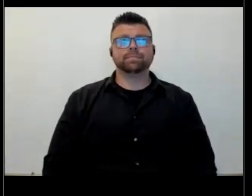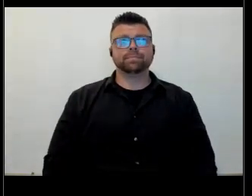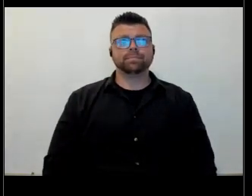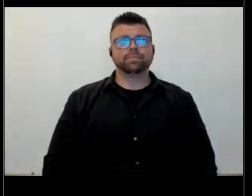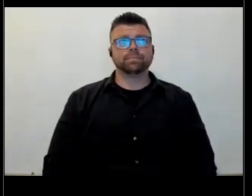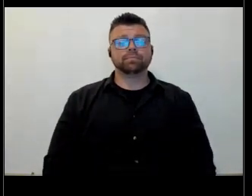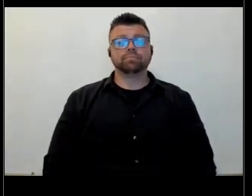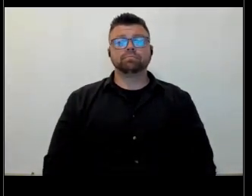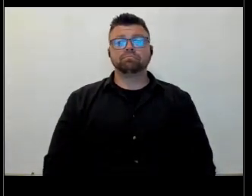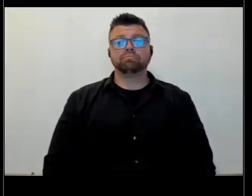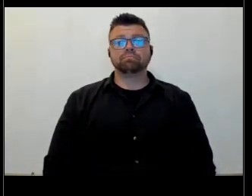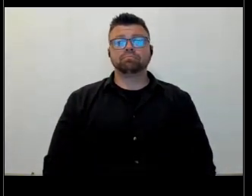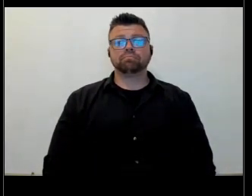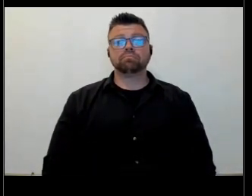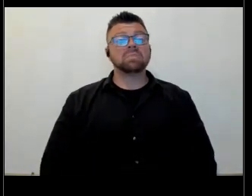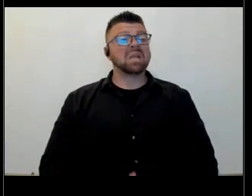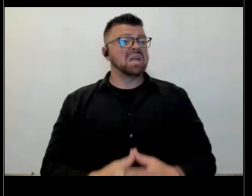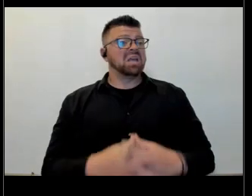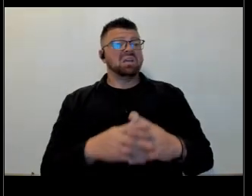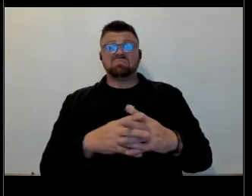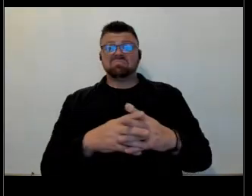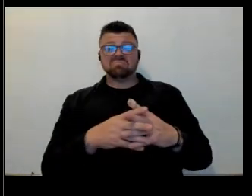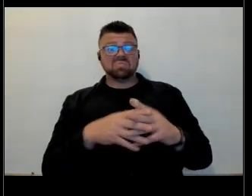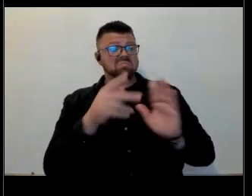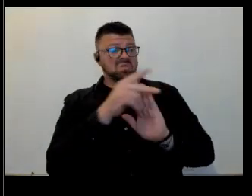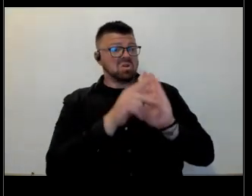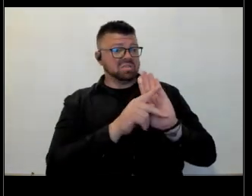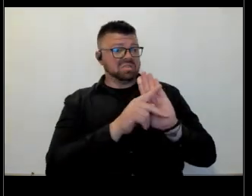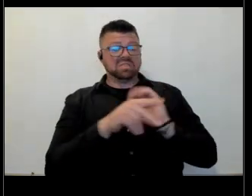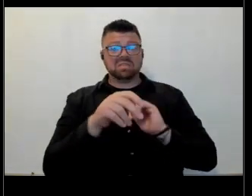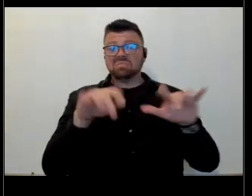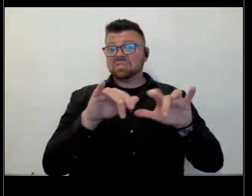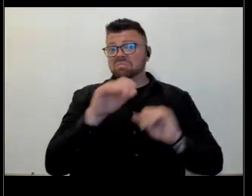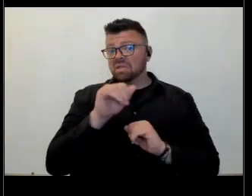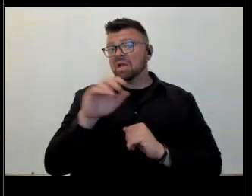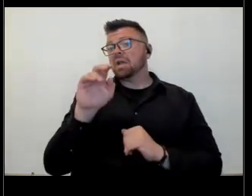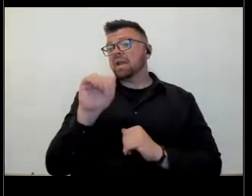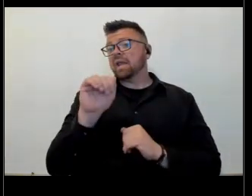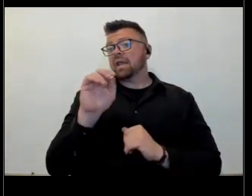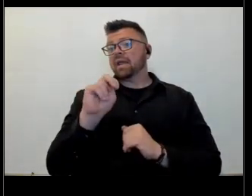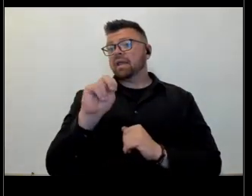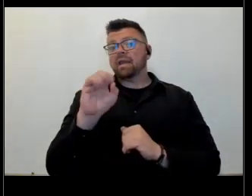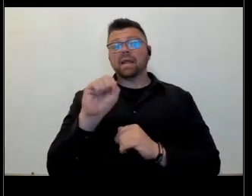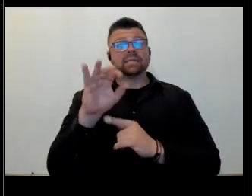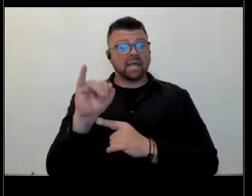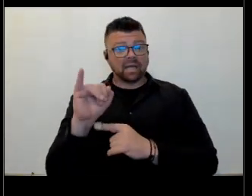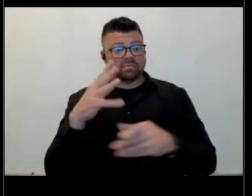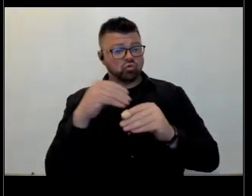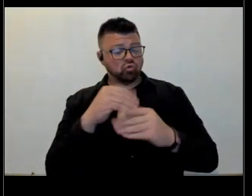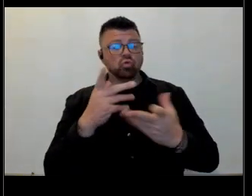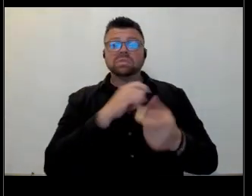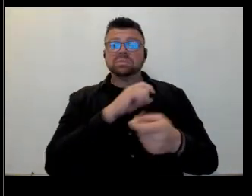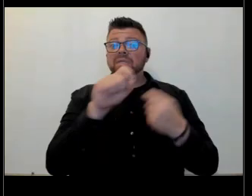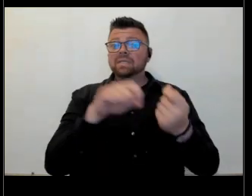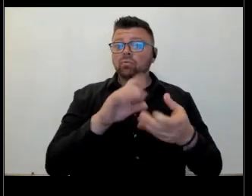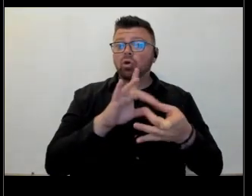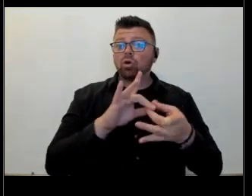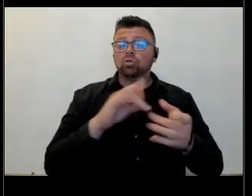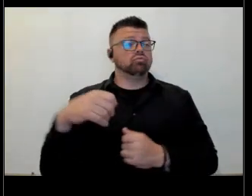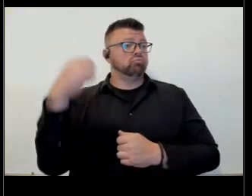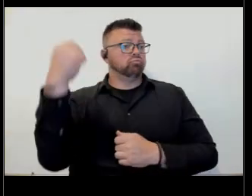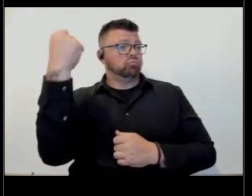Although neither the guidelines nor ANSI contains specifications for showers or dressing